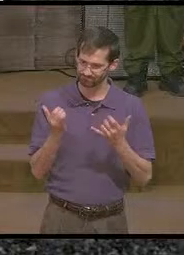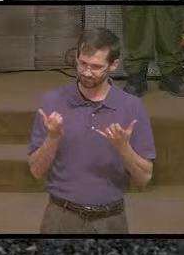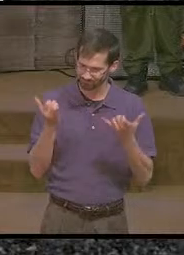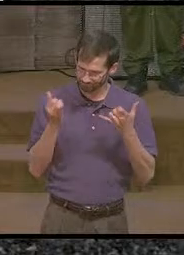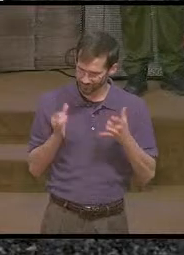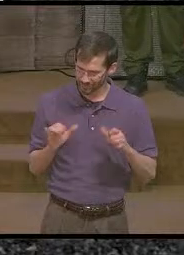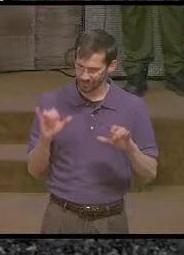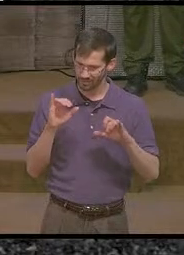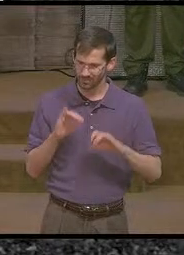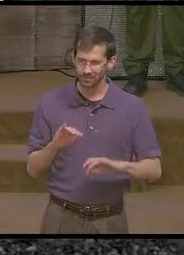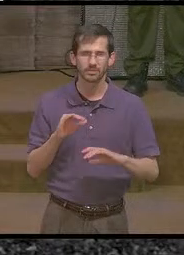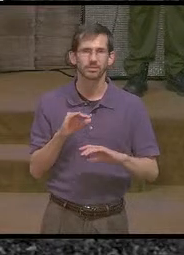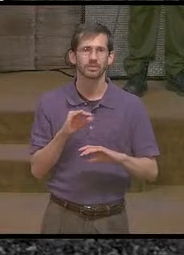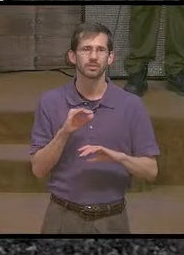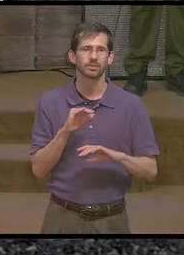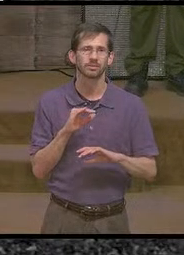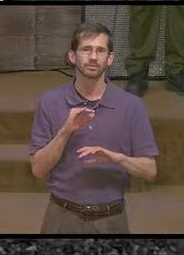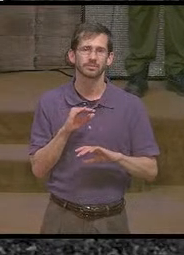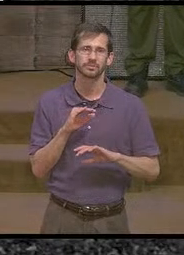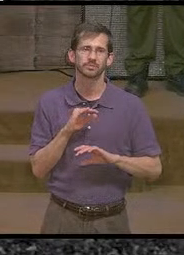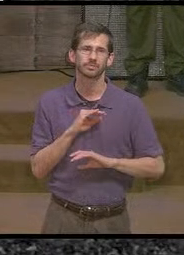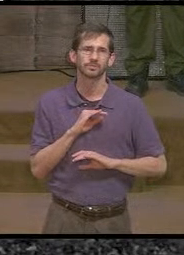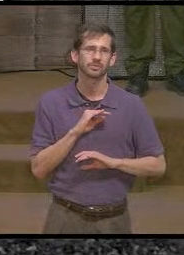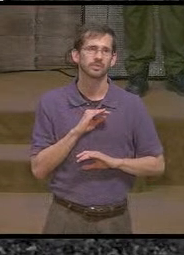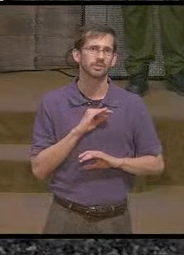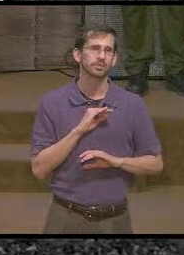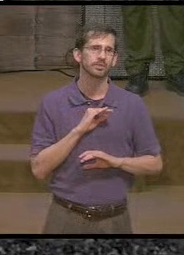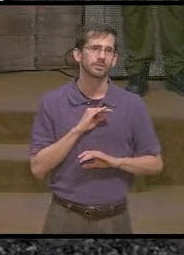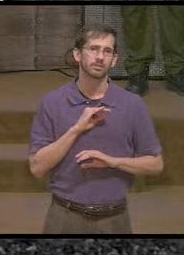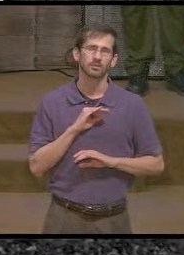Jesus, you're still enough.